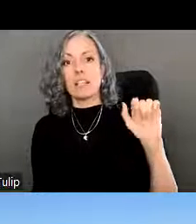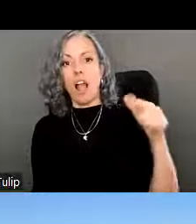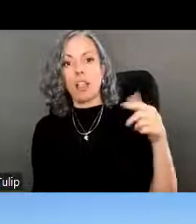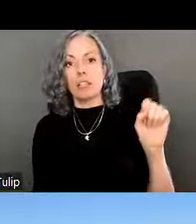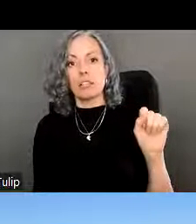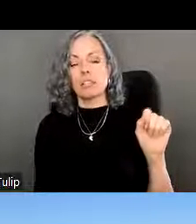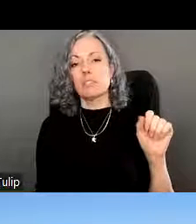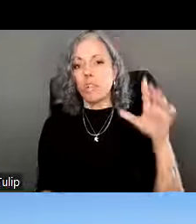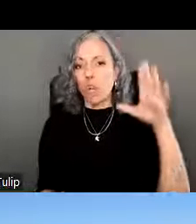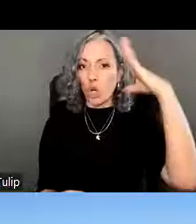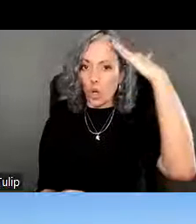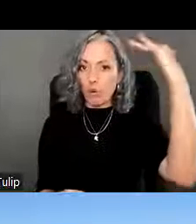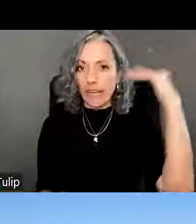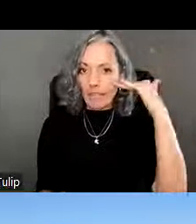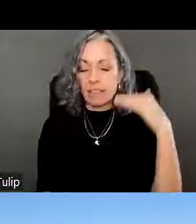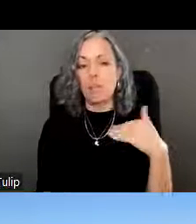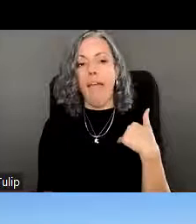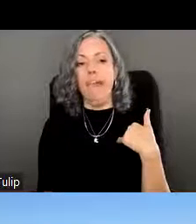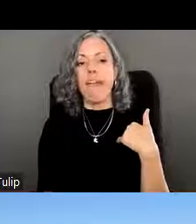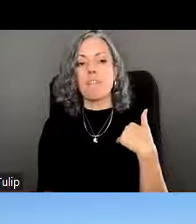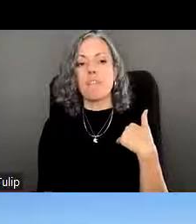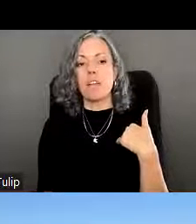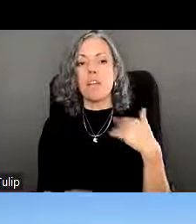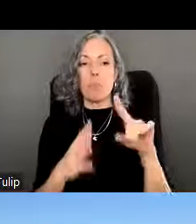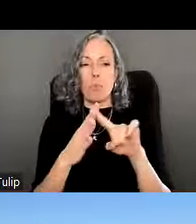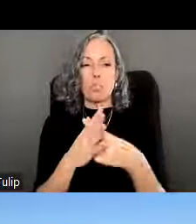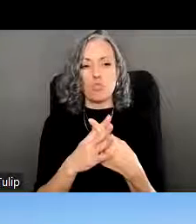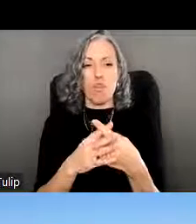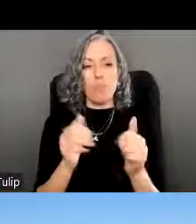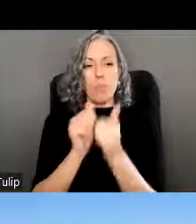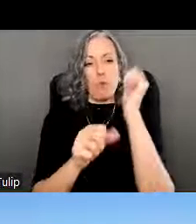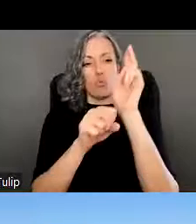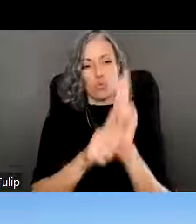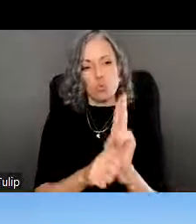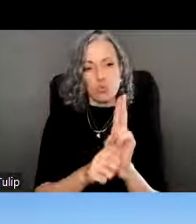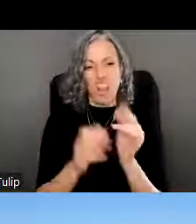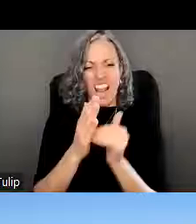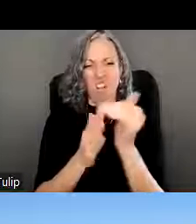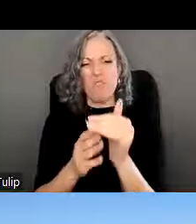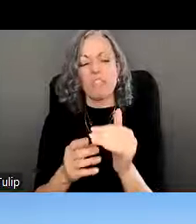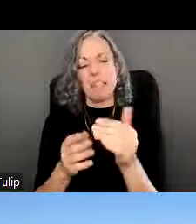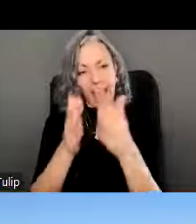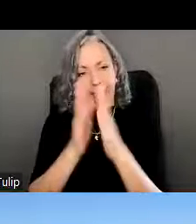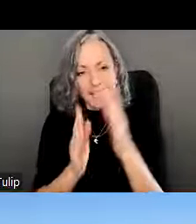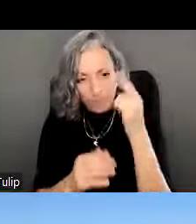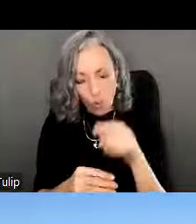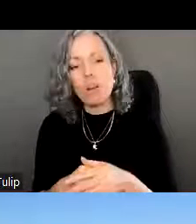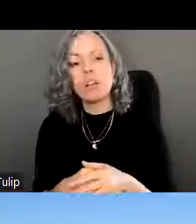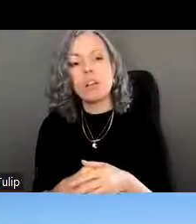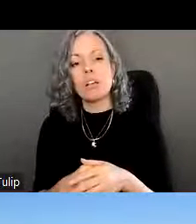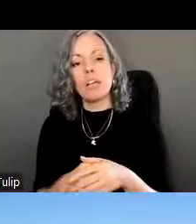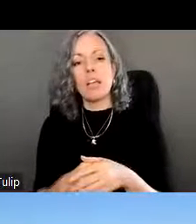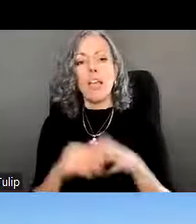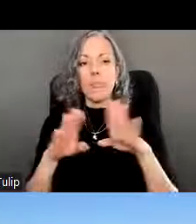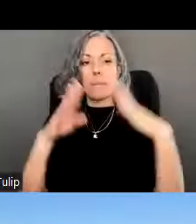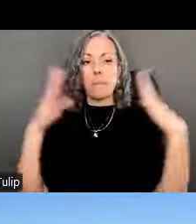Korean, but we start from the most used and most often requested and the broadest